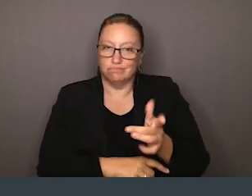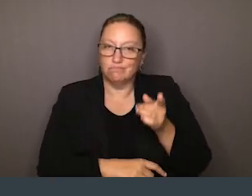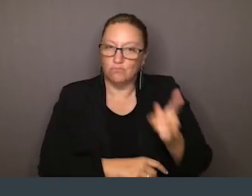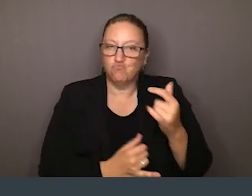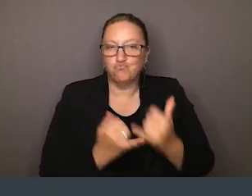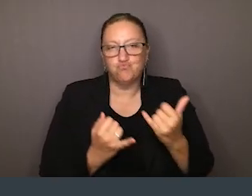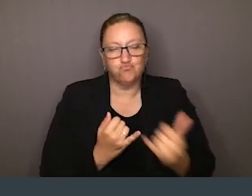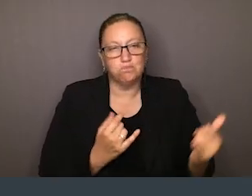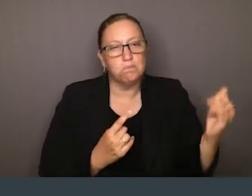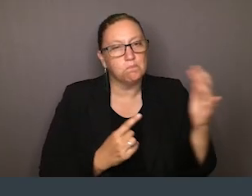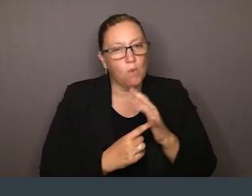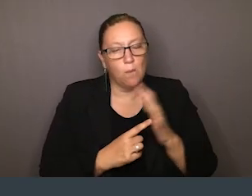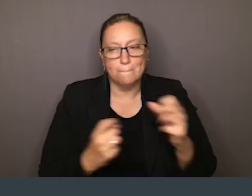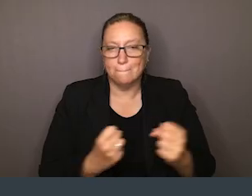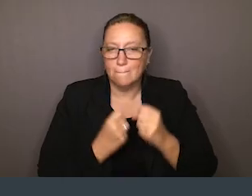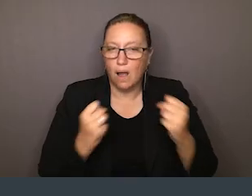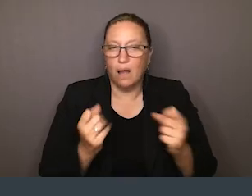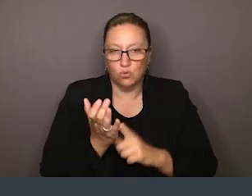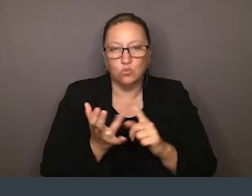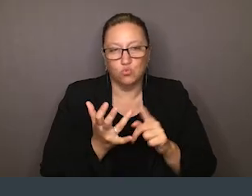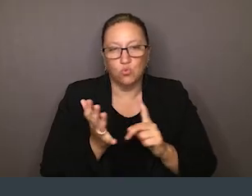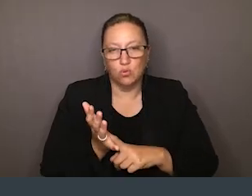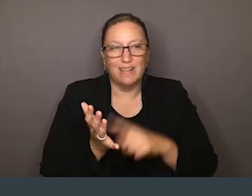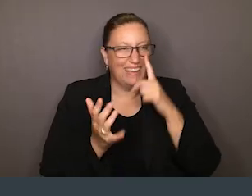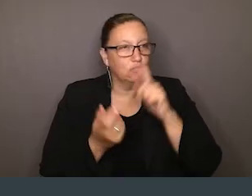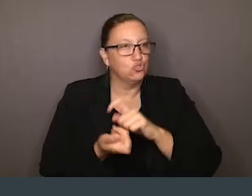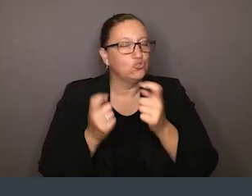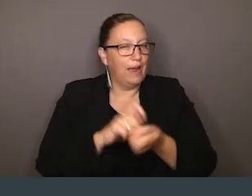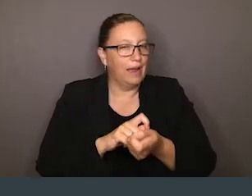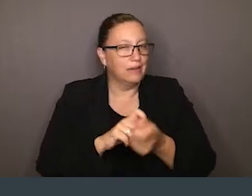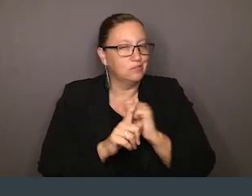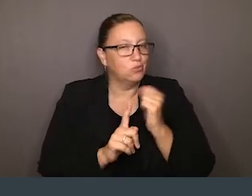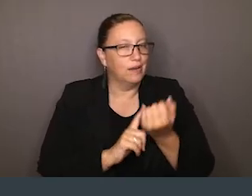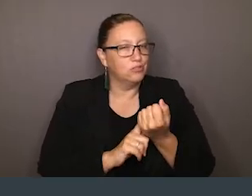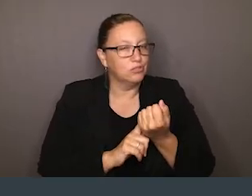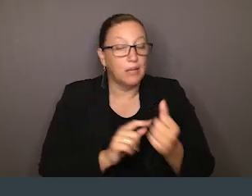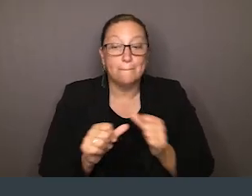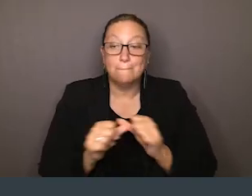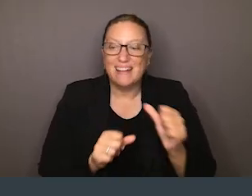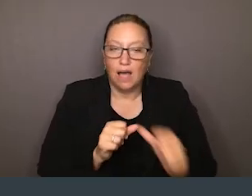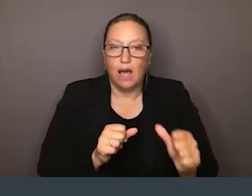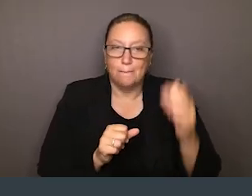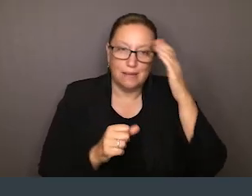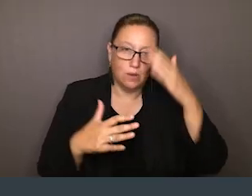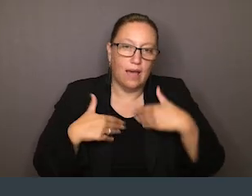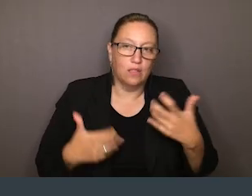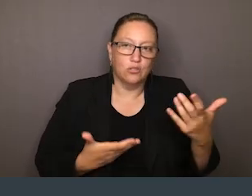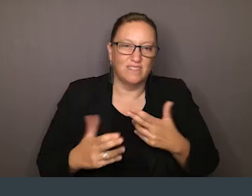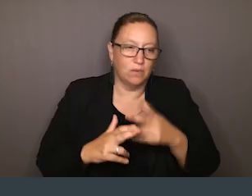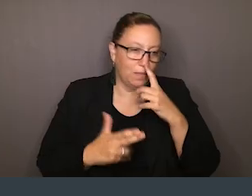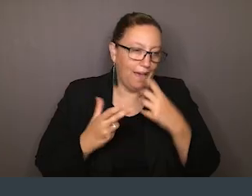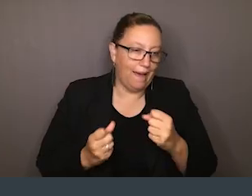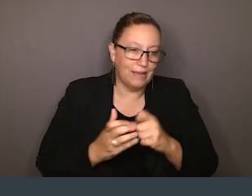advocacy is a really powerful tool to change the situation. So there's much better mental health services for people